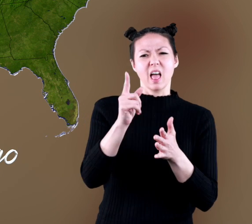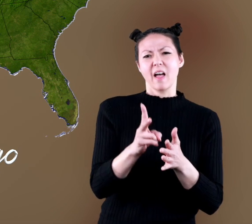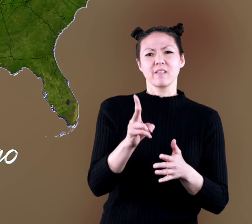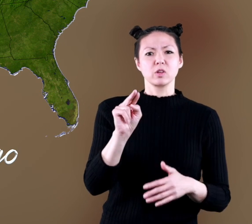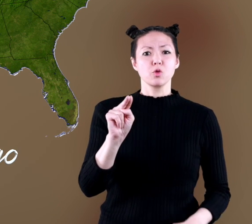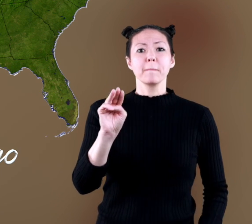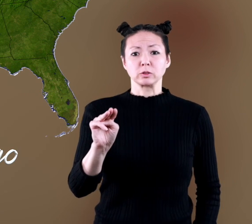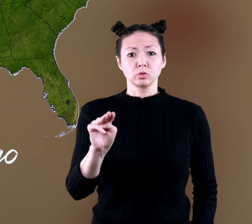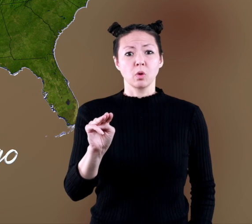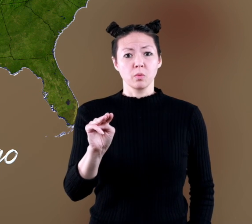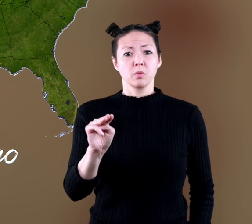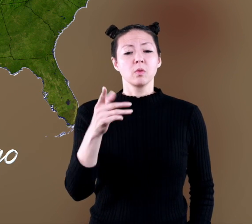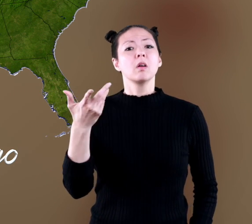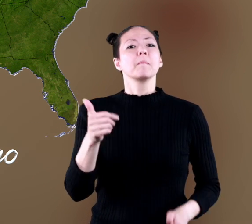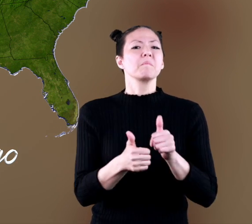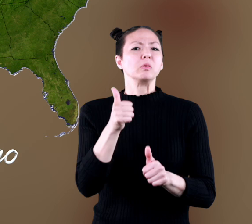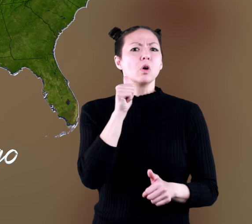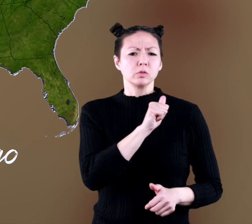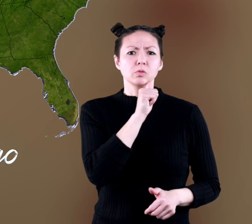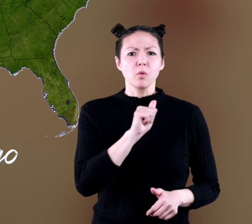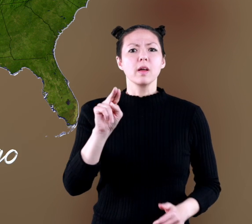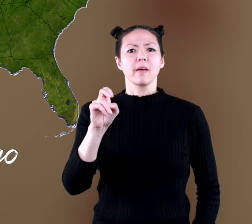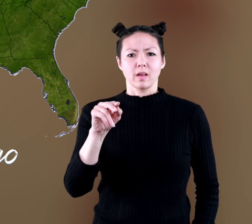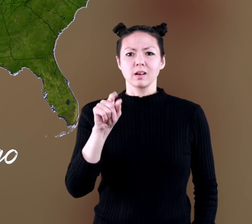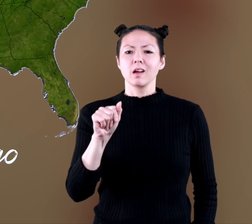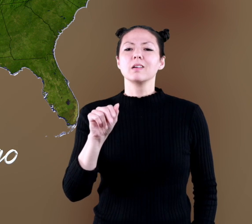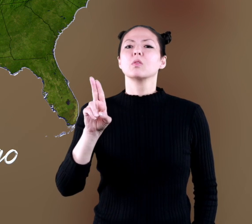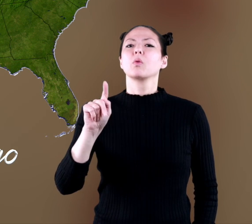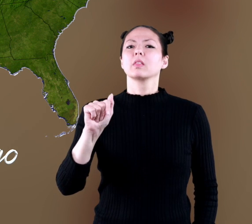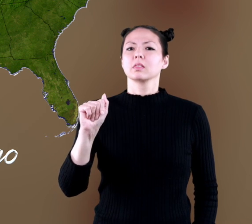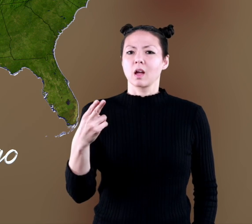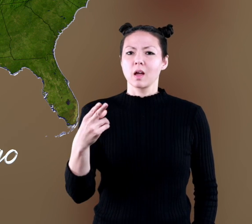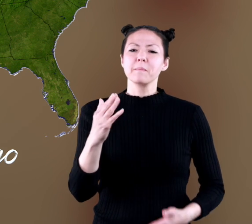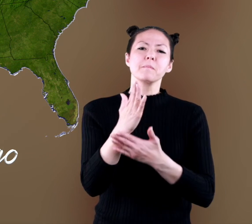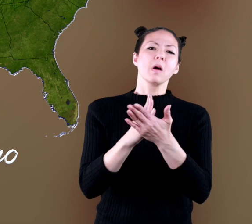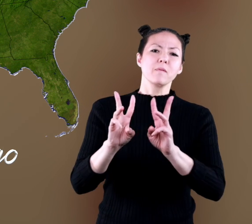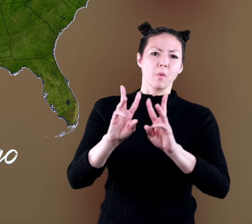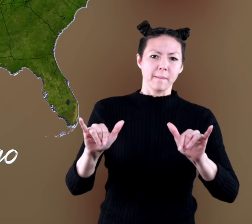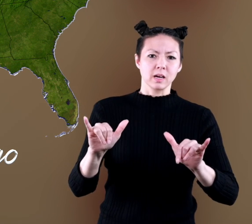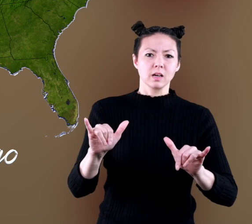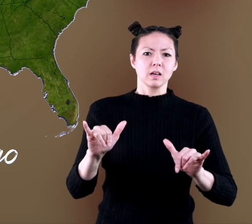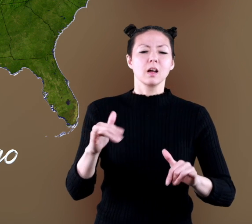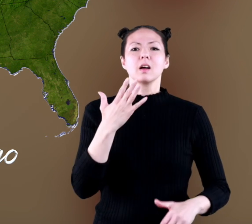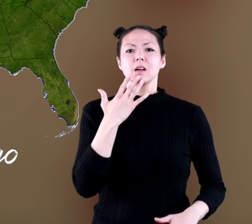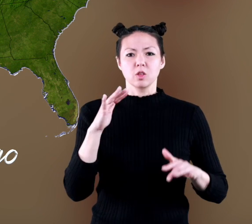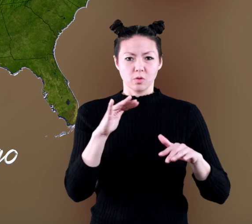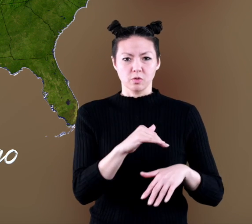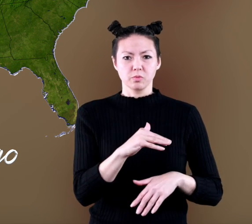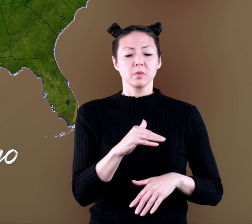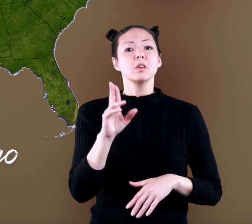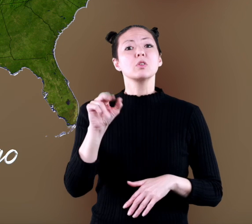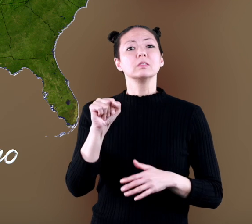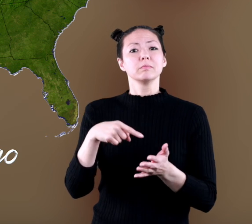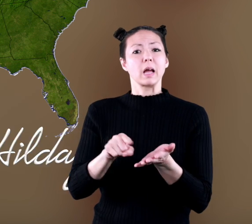of New Mexico, most of Arizona, Nevada, Utah, and parts of Wyoming and Colorado. The